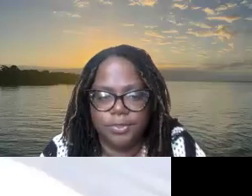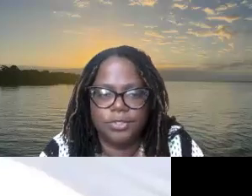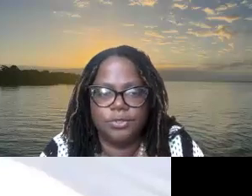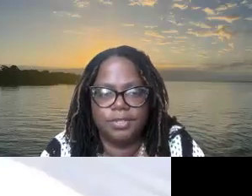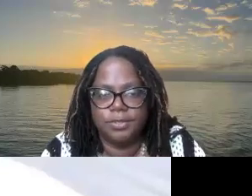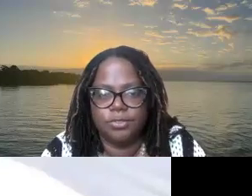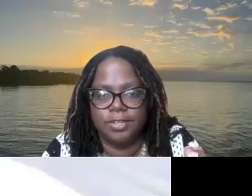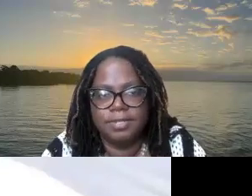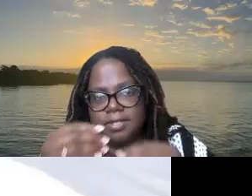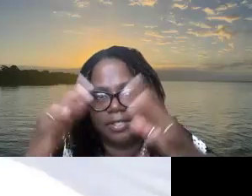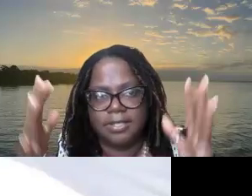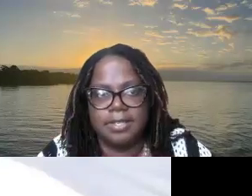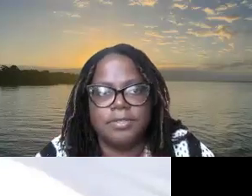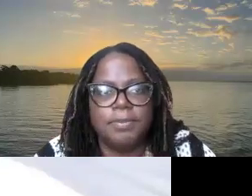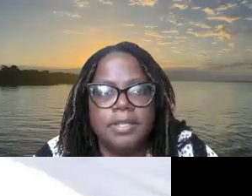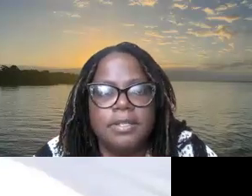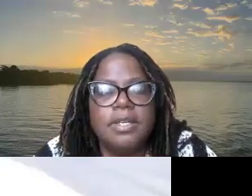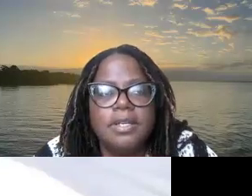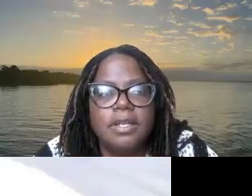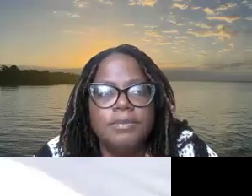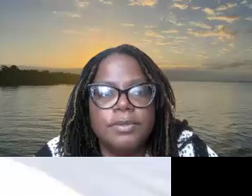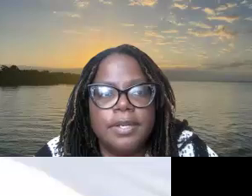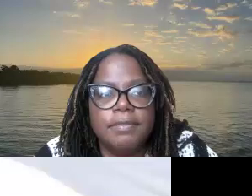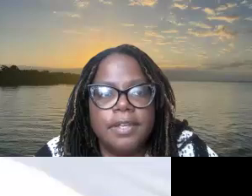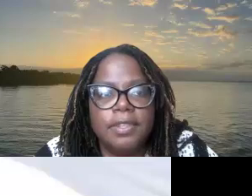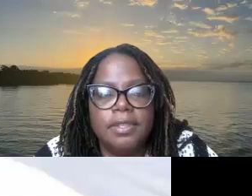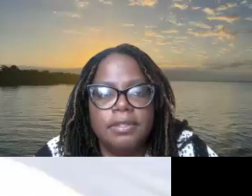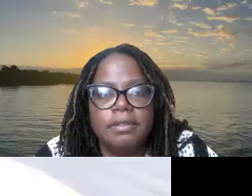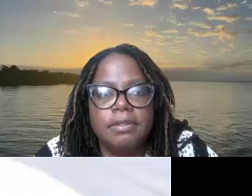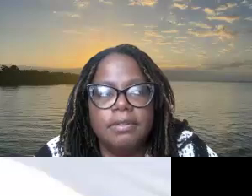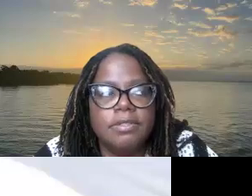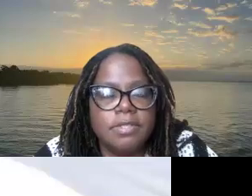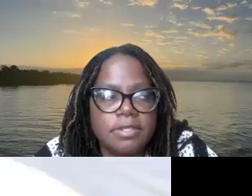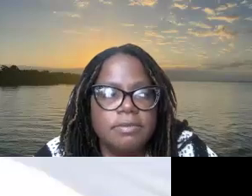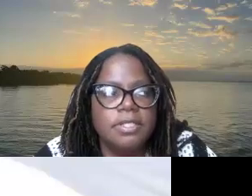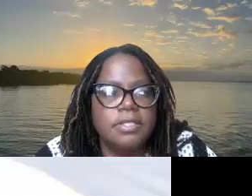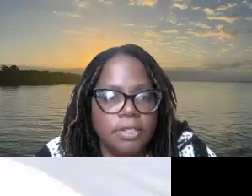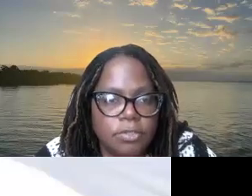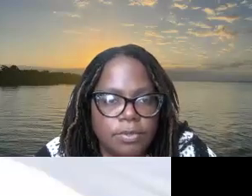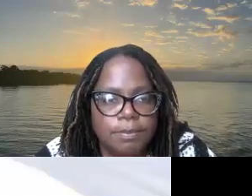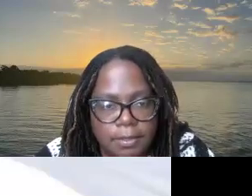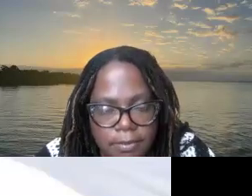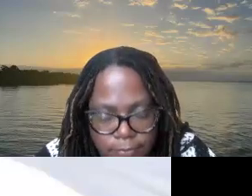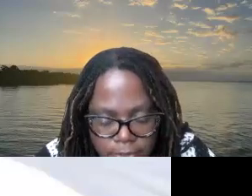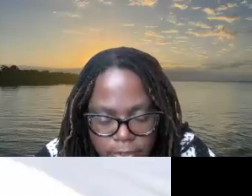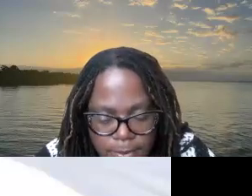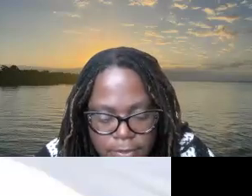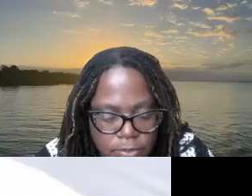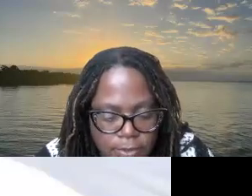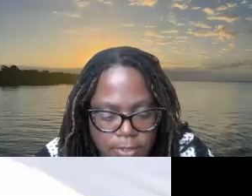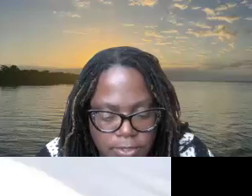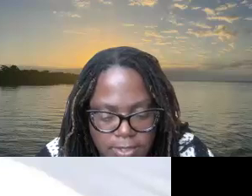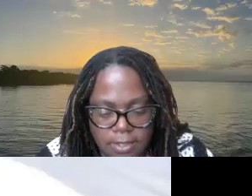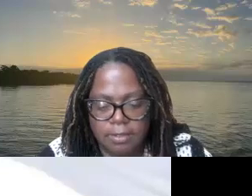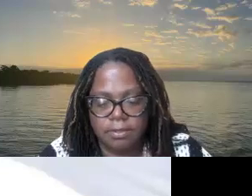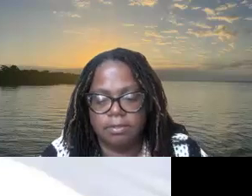or with other children with other traumas and it gets exacerbated. So I think that the system needs to make sure that foster care parents